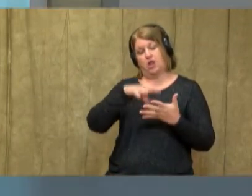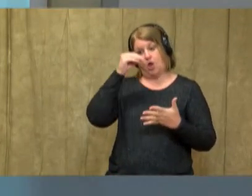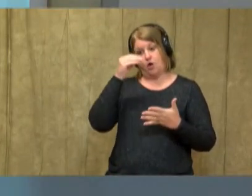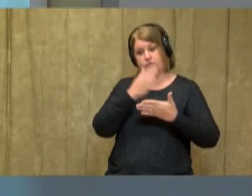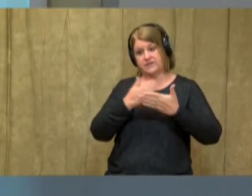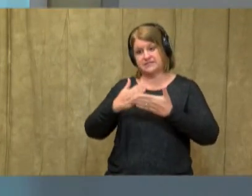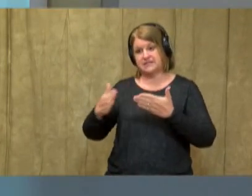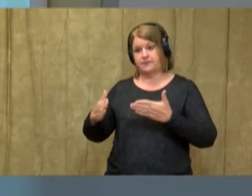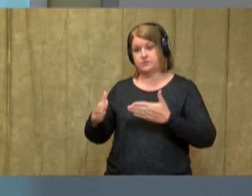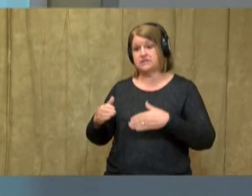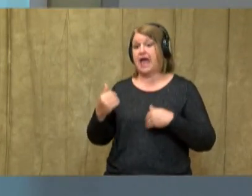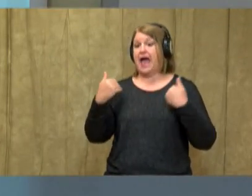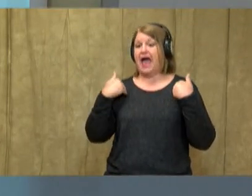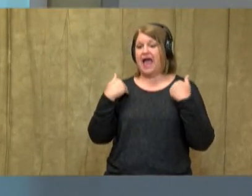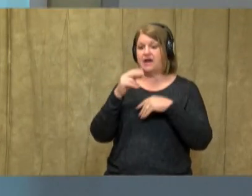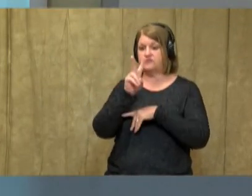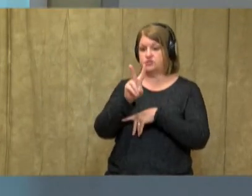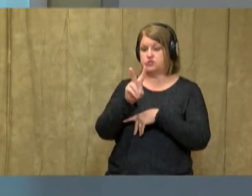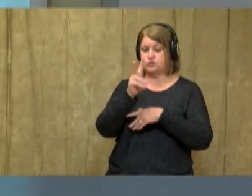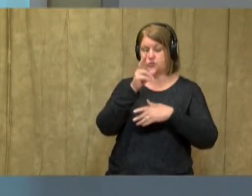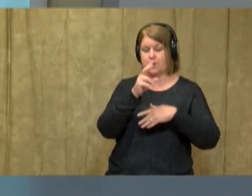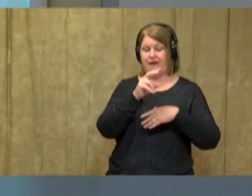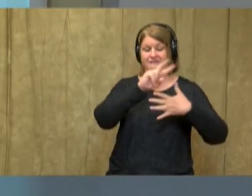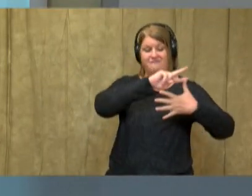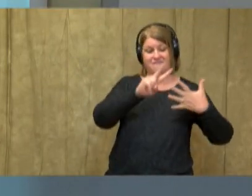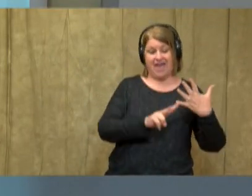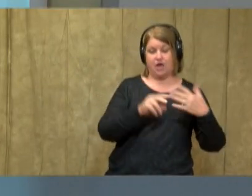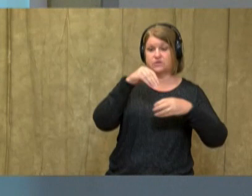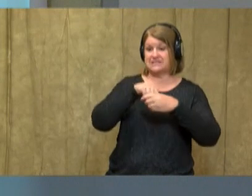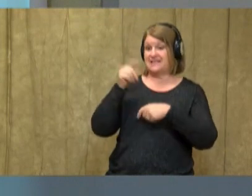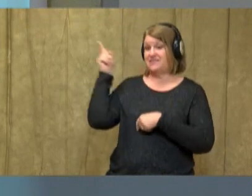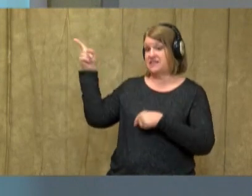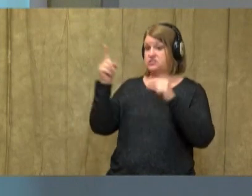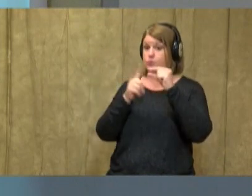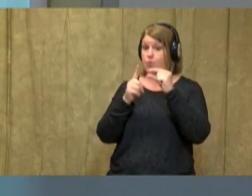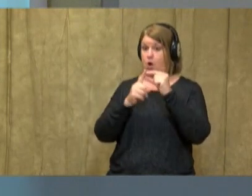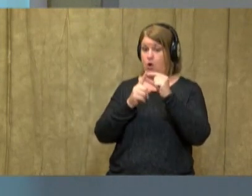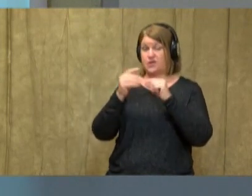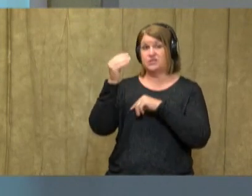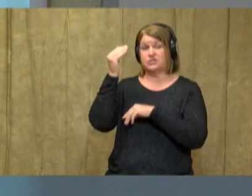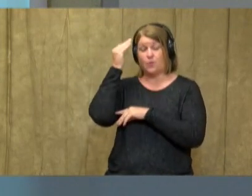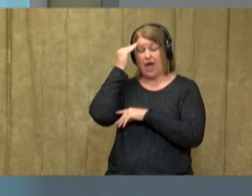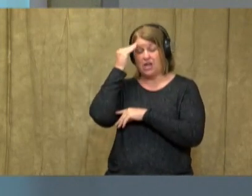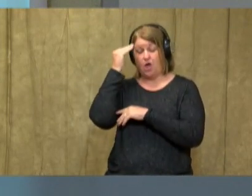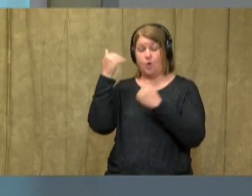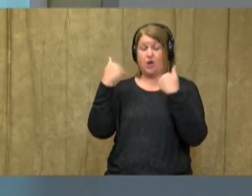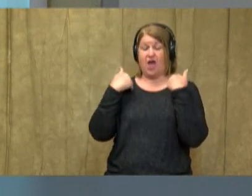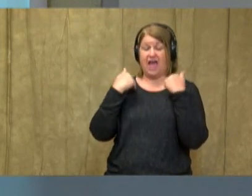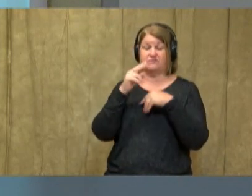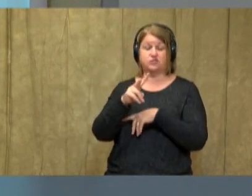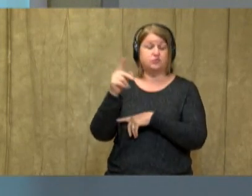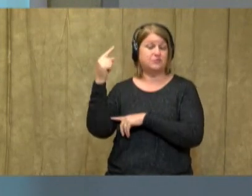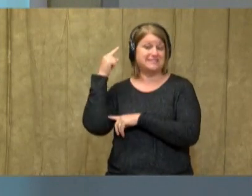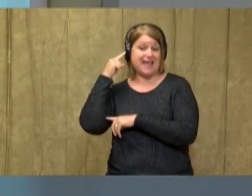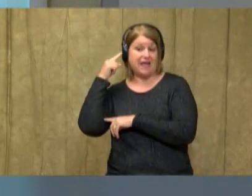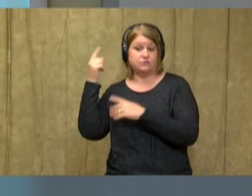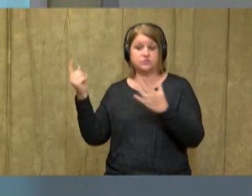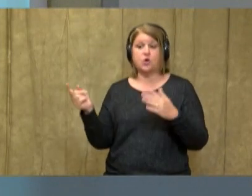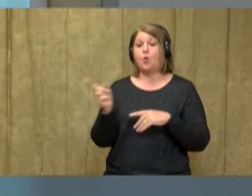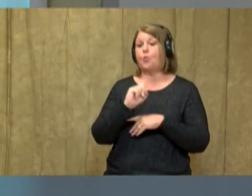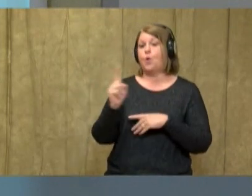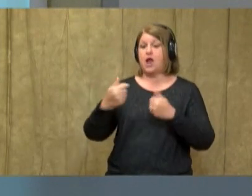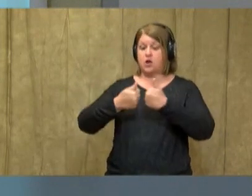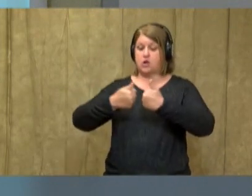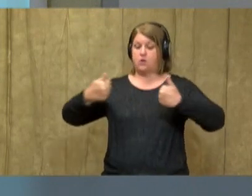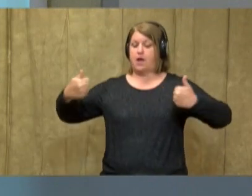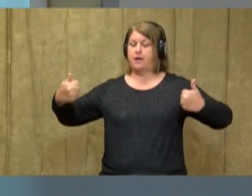I have 2 vowels in this word, so I know this word is going to have 2 sounds. Now, where do I break